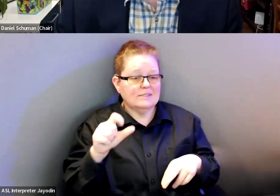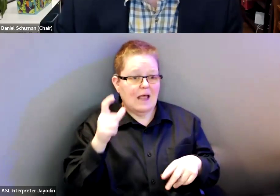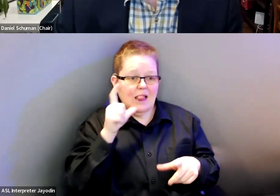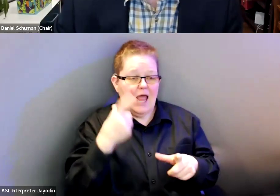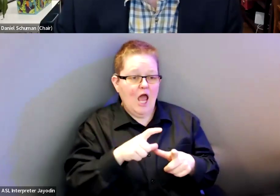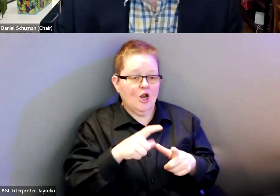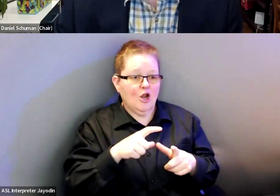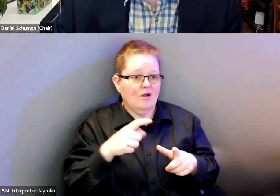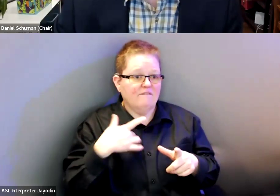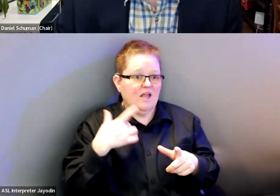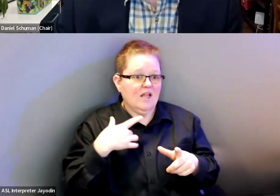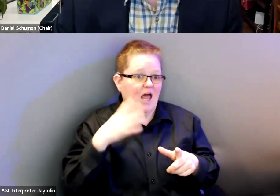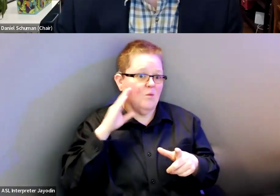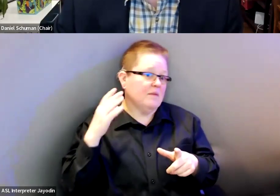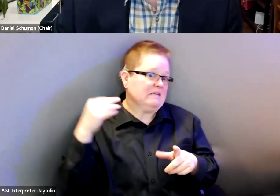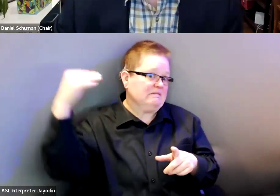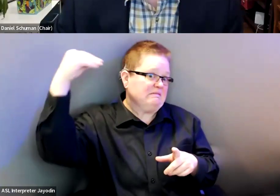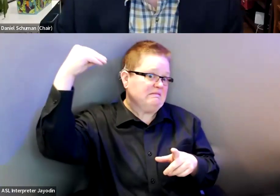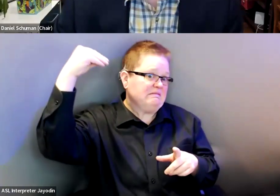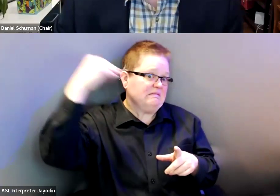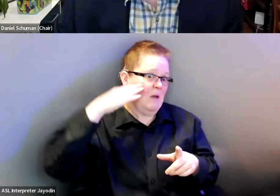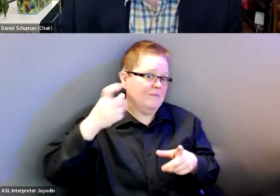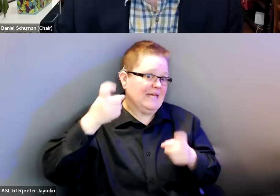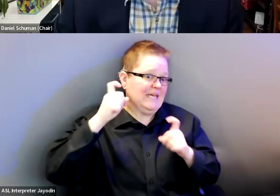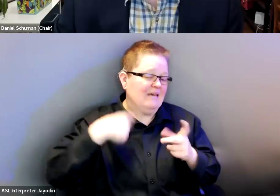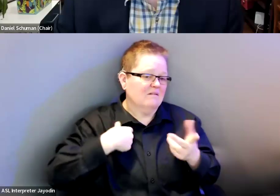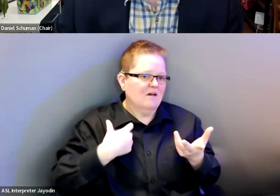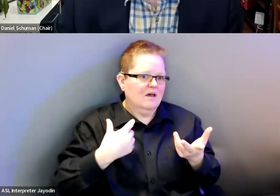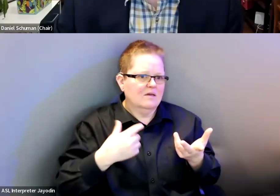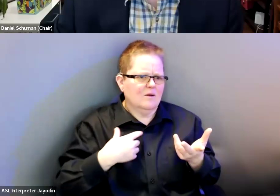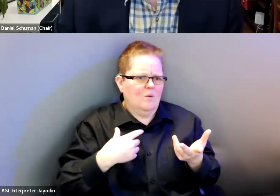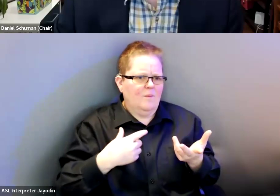out of the process if we know we're setting ourselves up to get punished anyway.